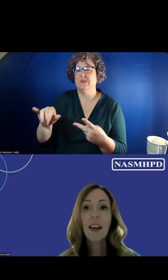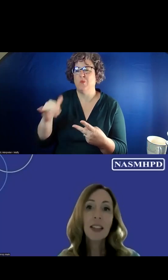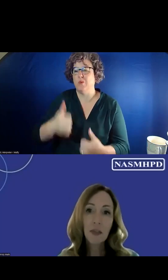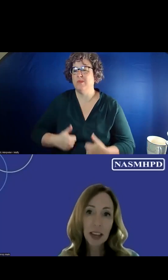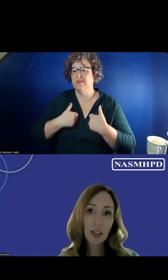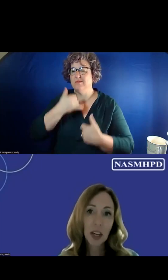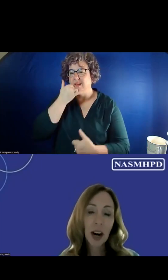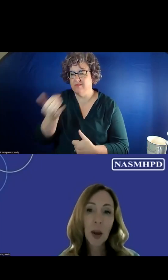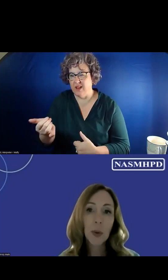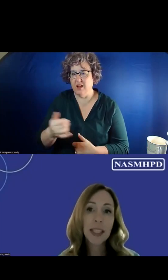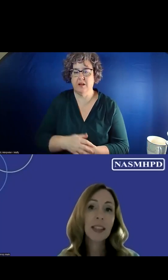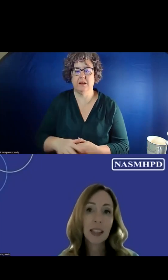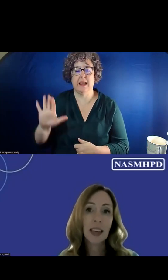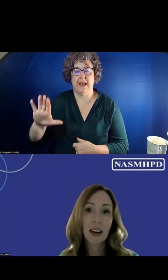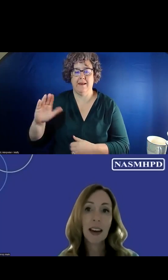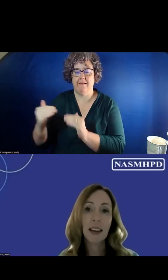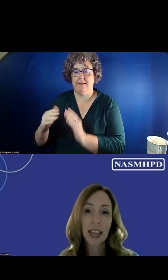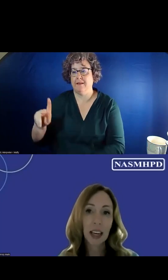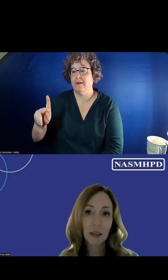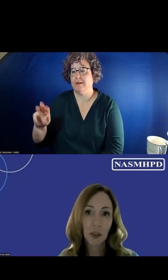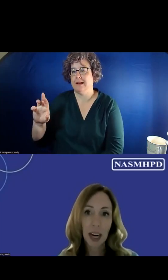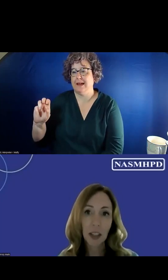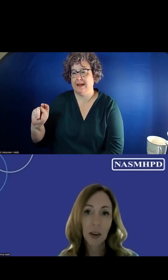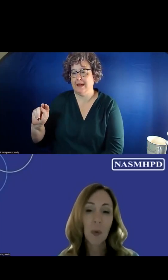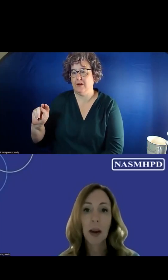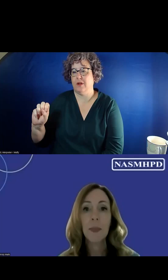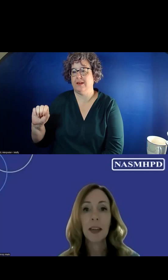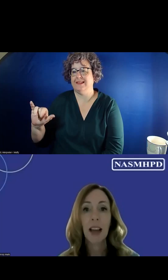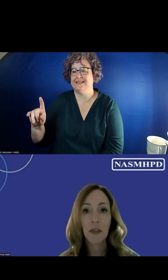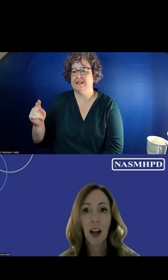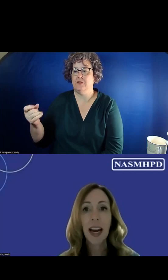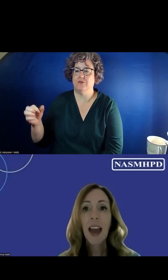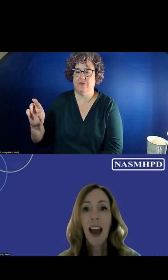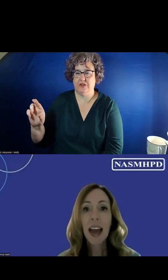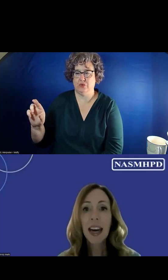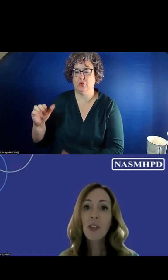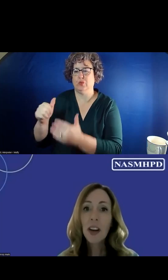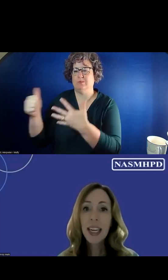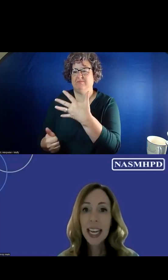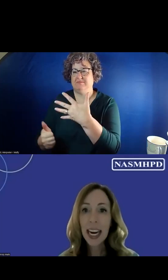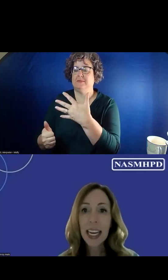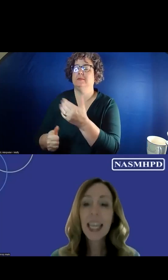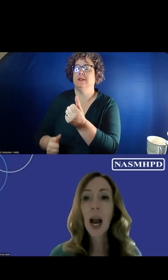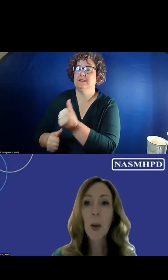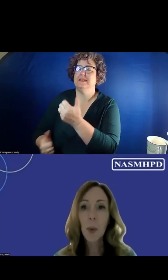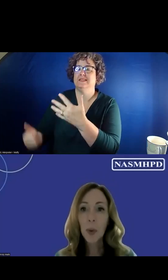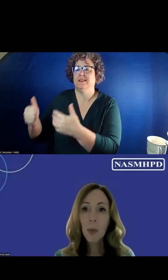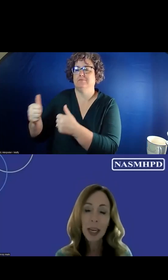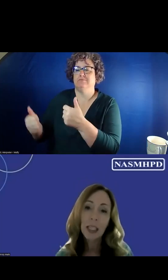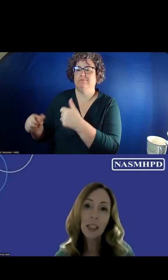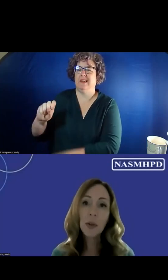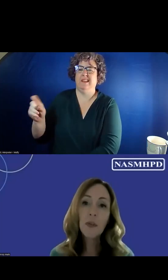Karen Sylvester, who is the assistant executive director at Wyoming Lifeline. And as John indicated,